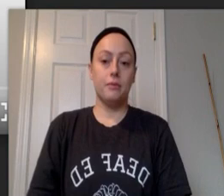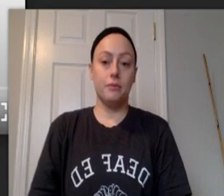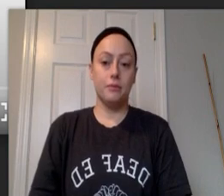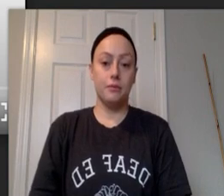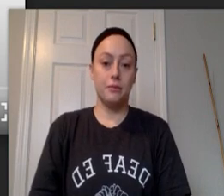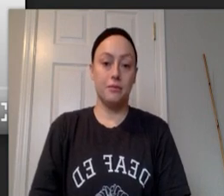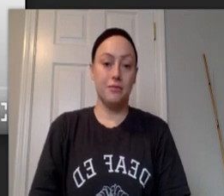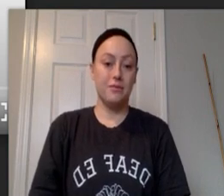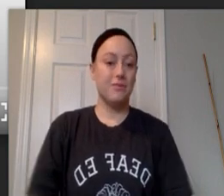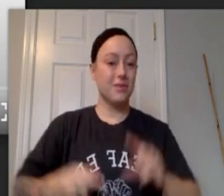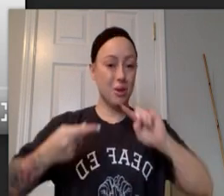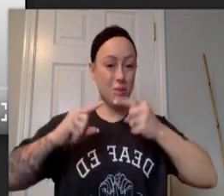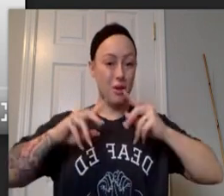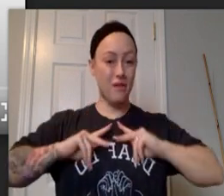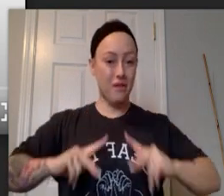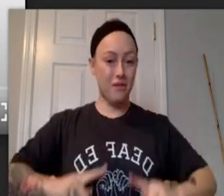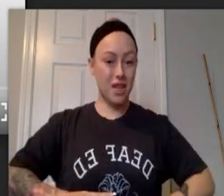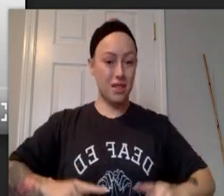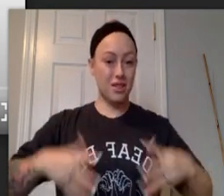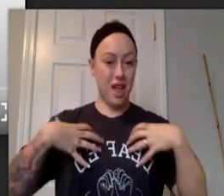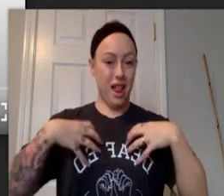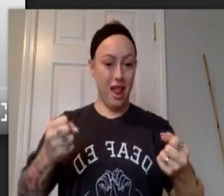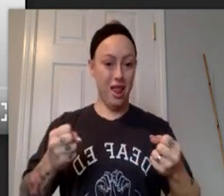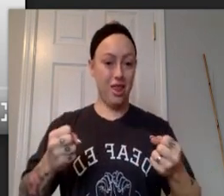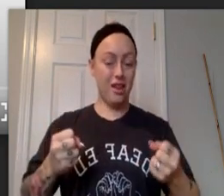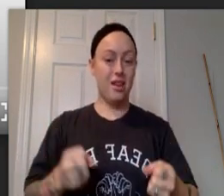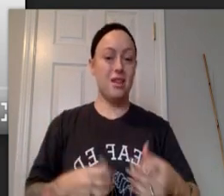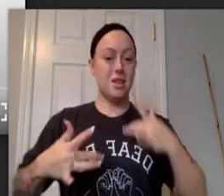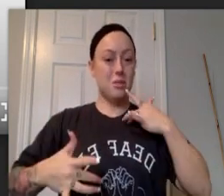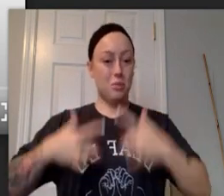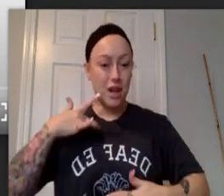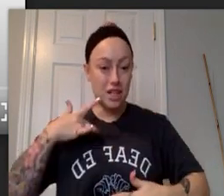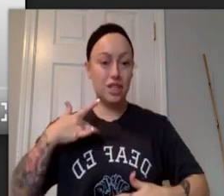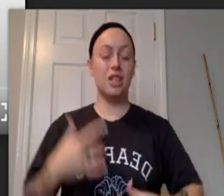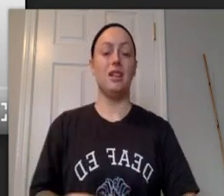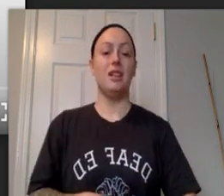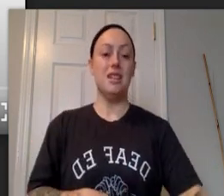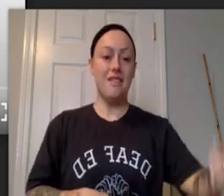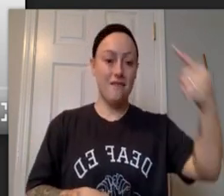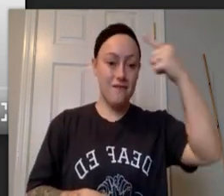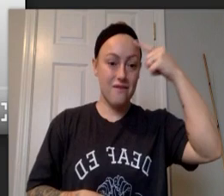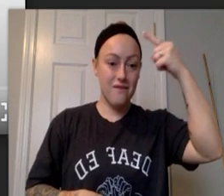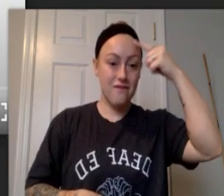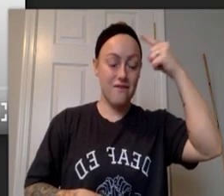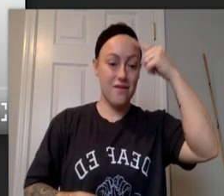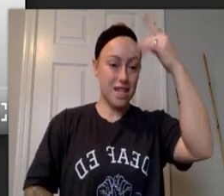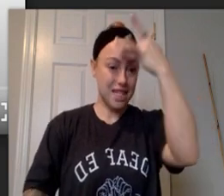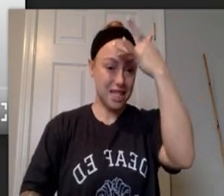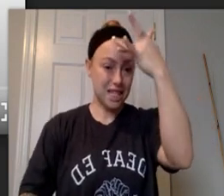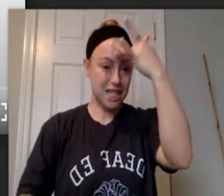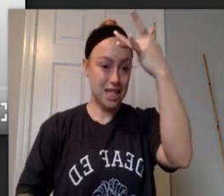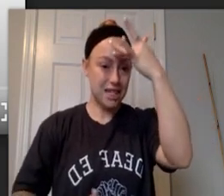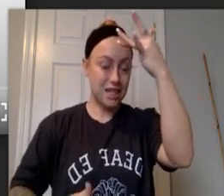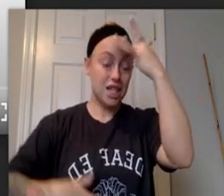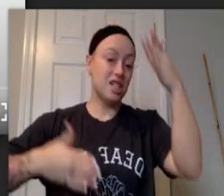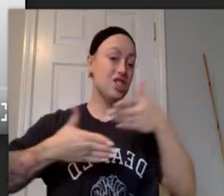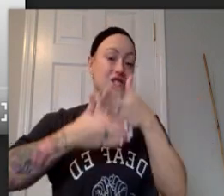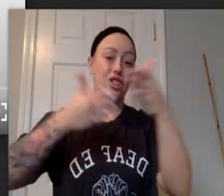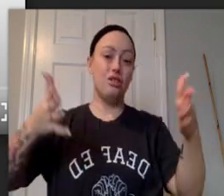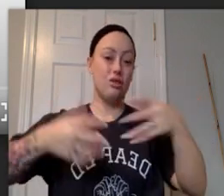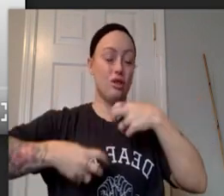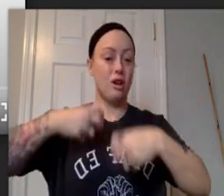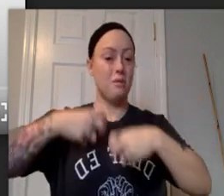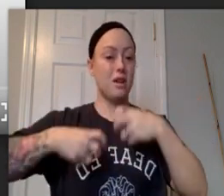Poor physical health, depression, psychiatric illness, physiological illness, these are all risks for just general complications with anything,